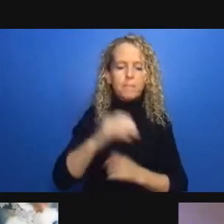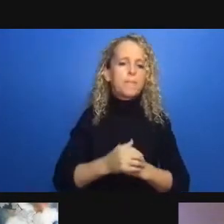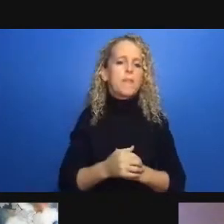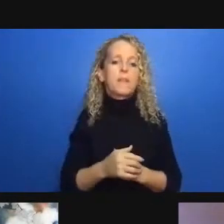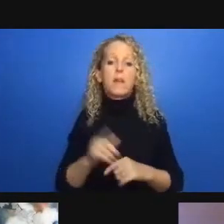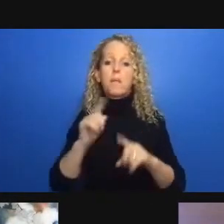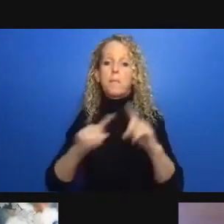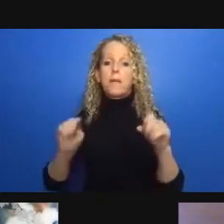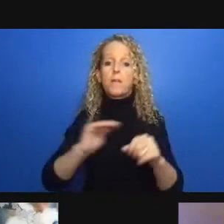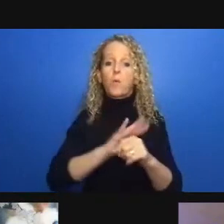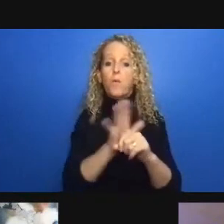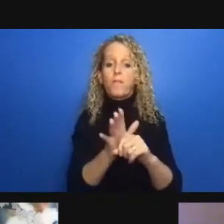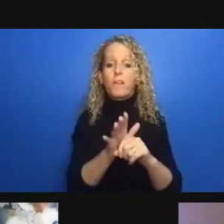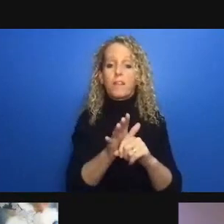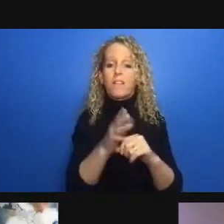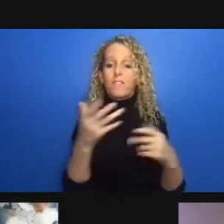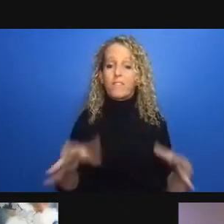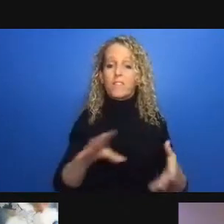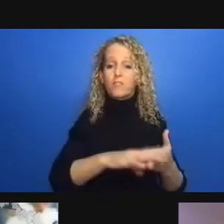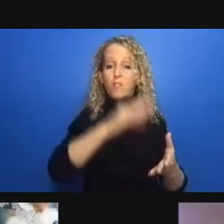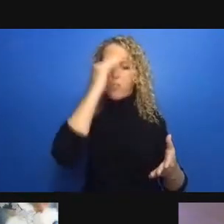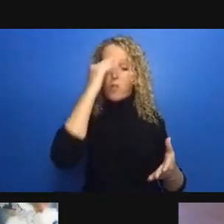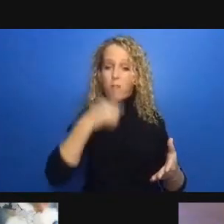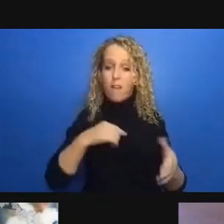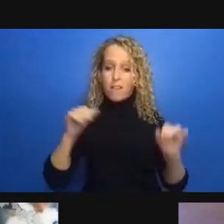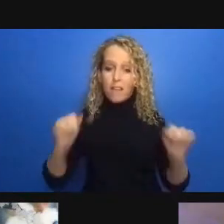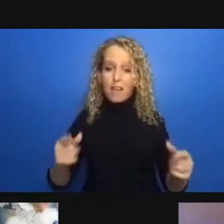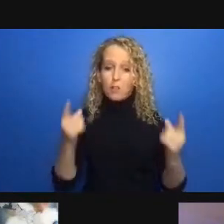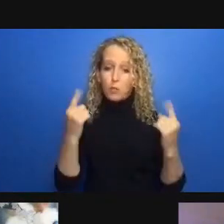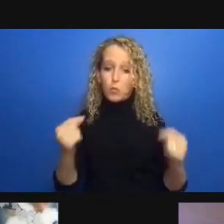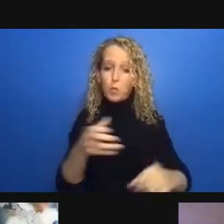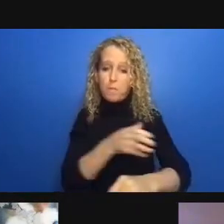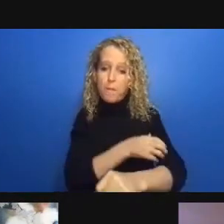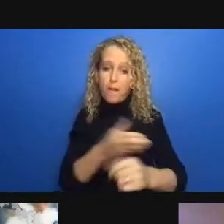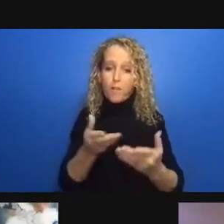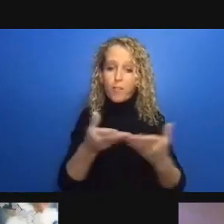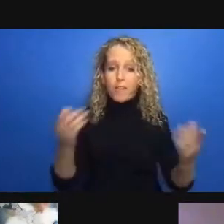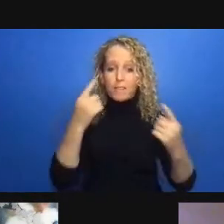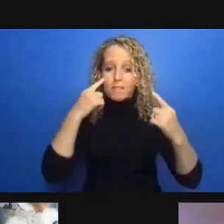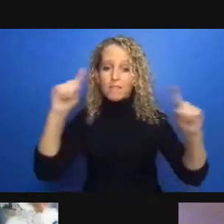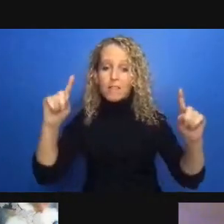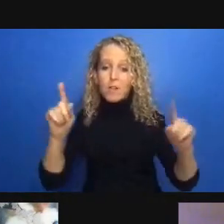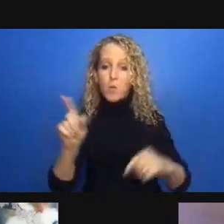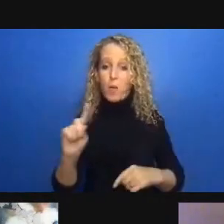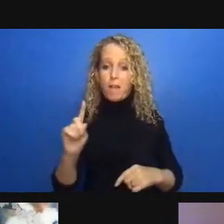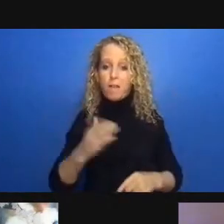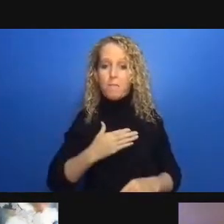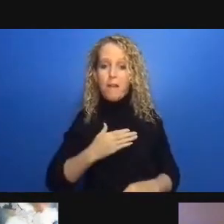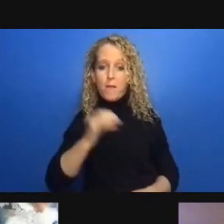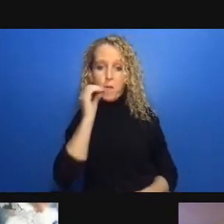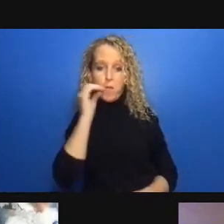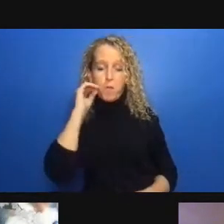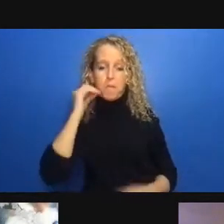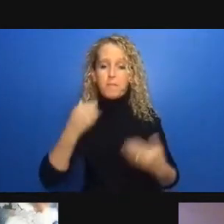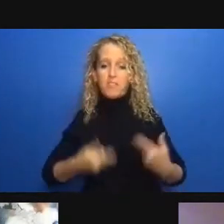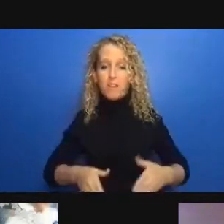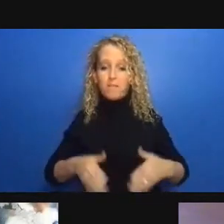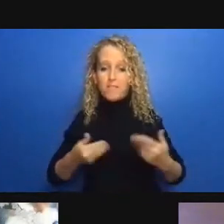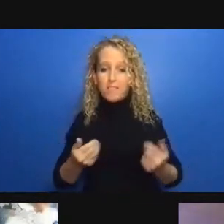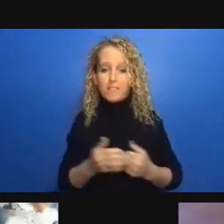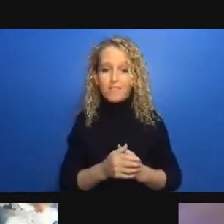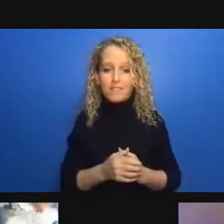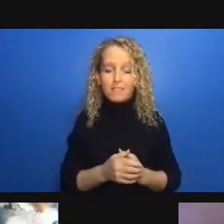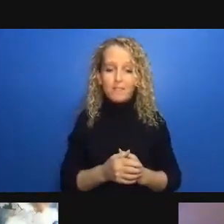do many powerful things in my pajamas in my living room. So I think that is something that we really need to consider